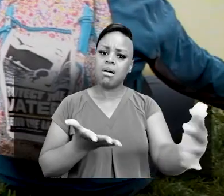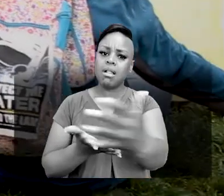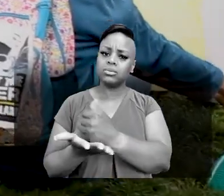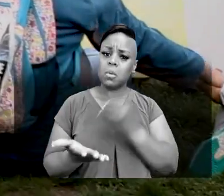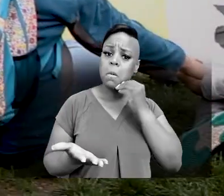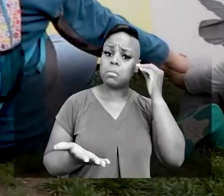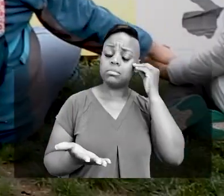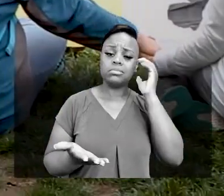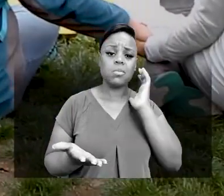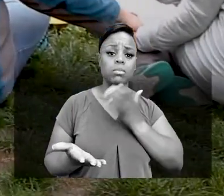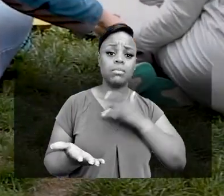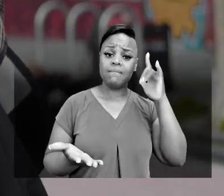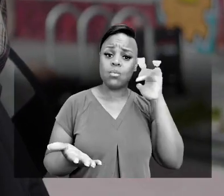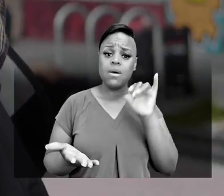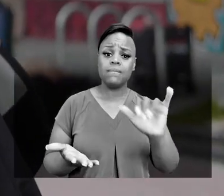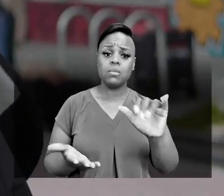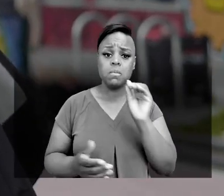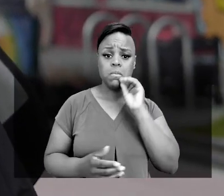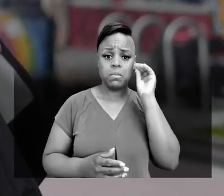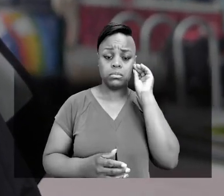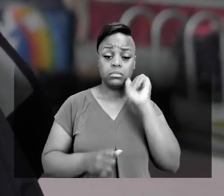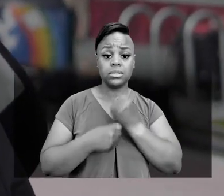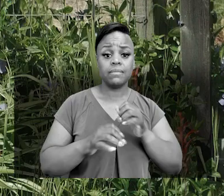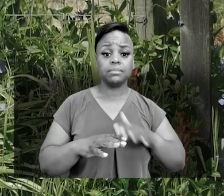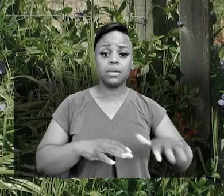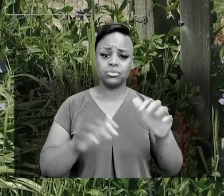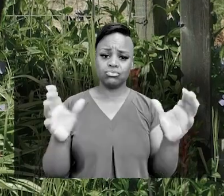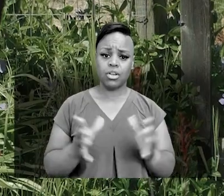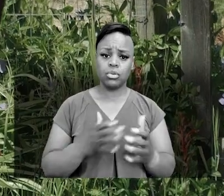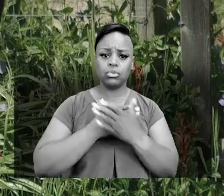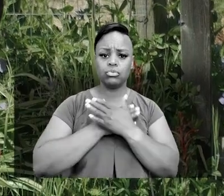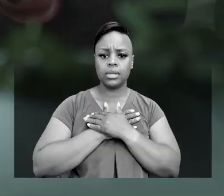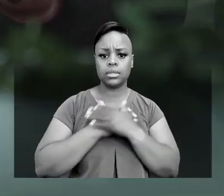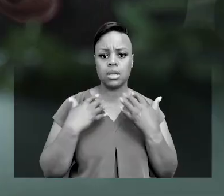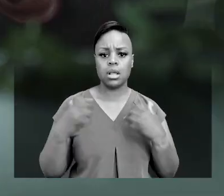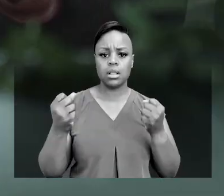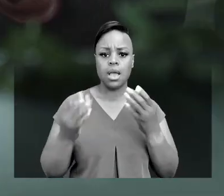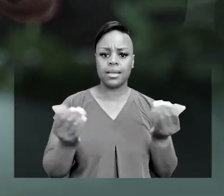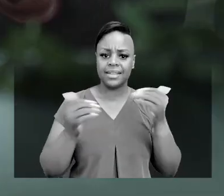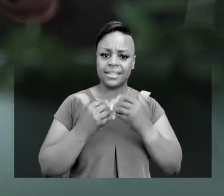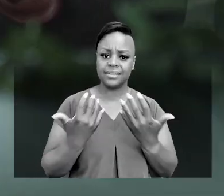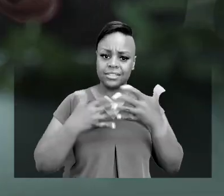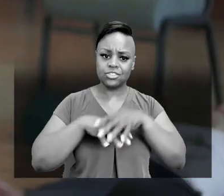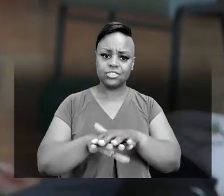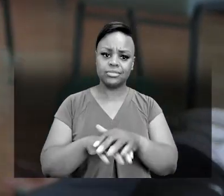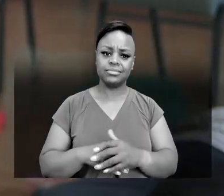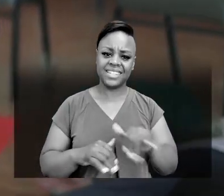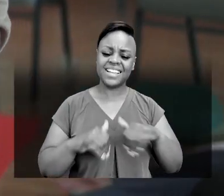are dreaming of our collective home, our forever home, a safe space to gather, rest,